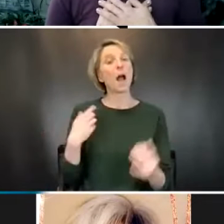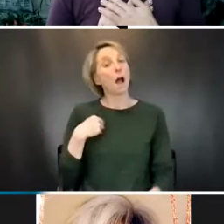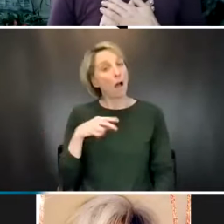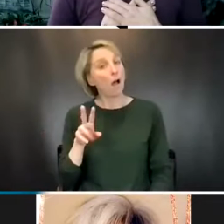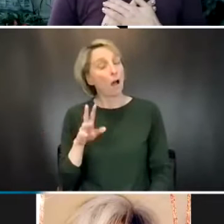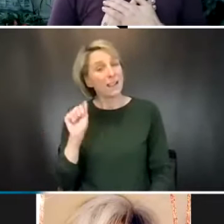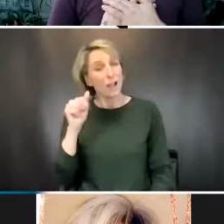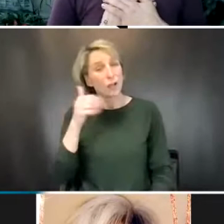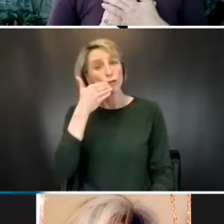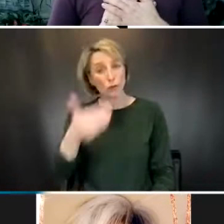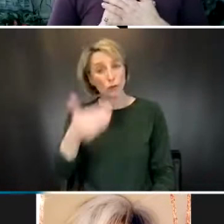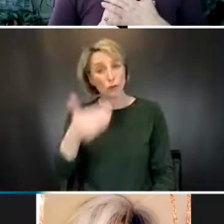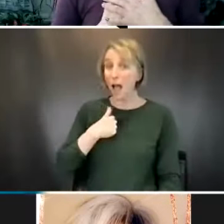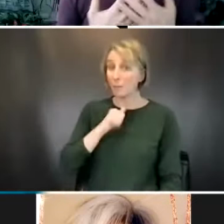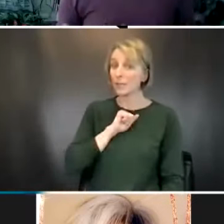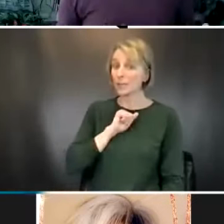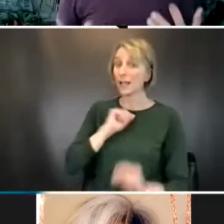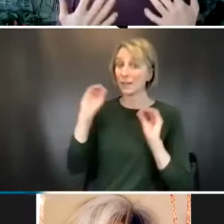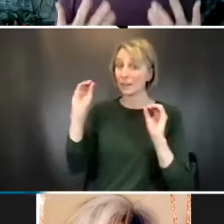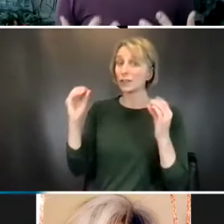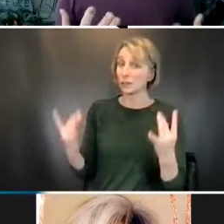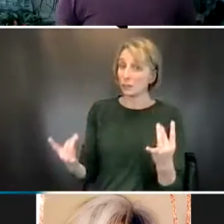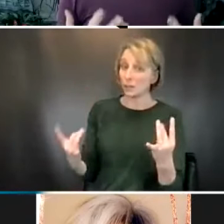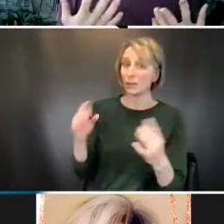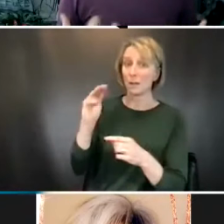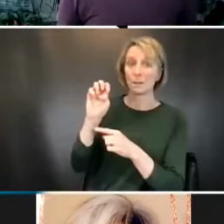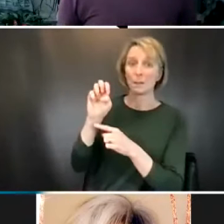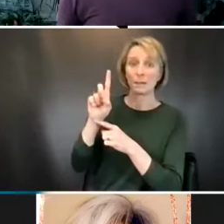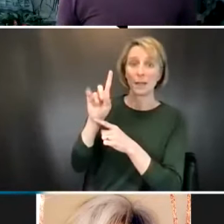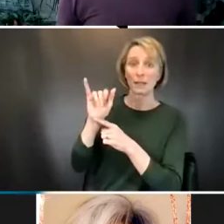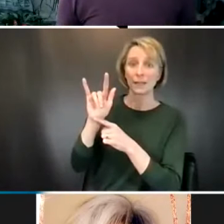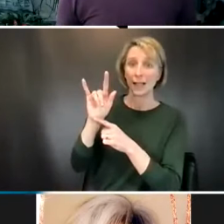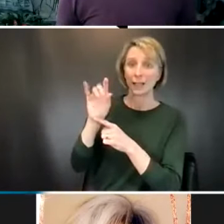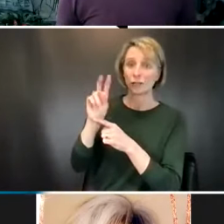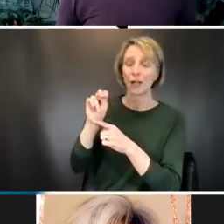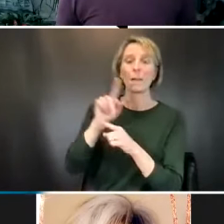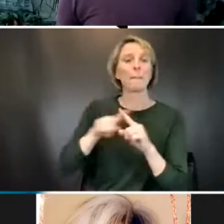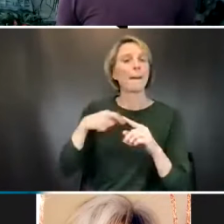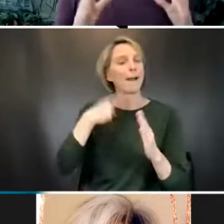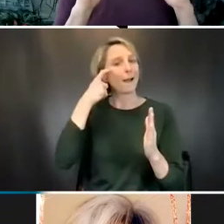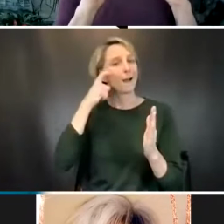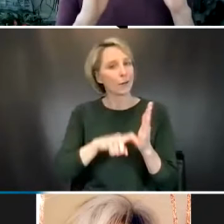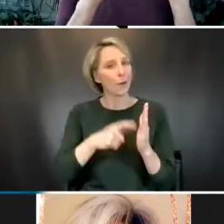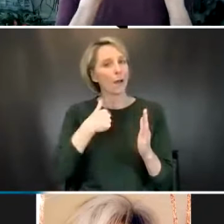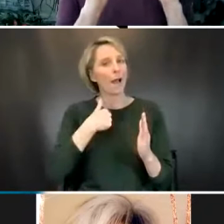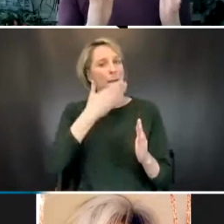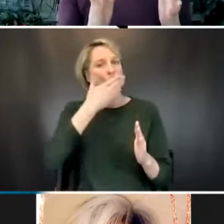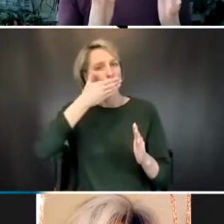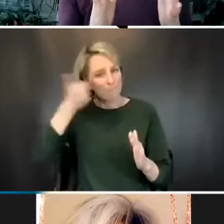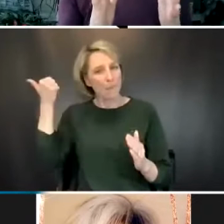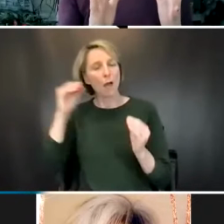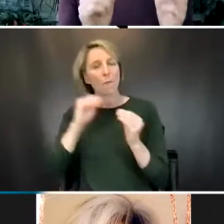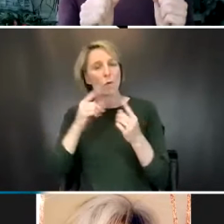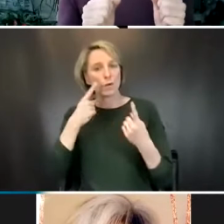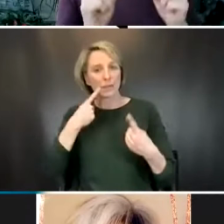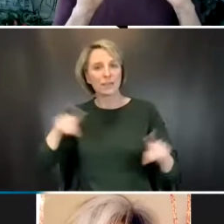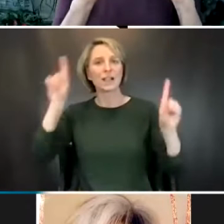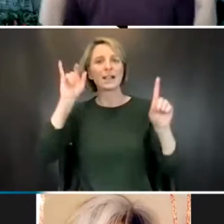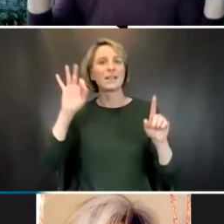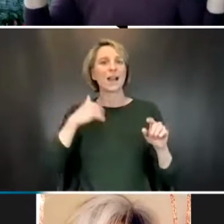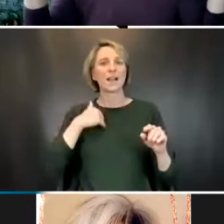meditation practice. I have had much better success with a practice that is less strict